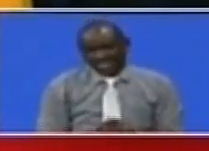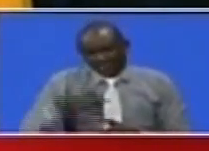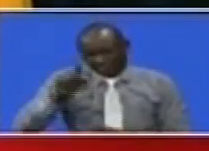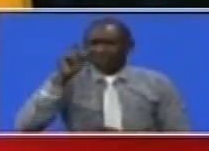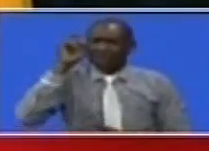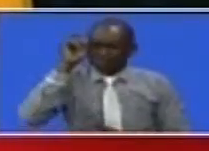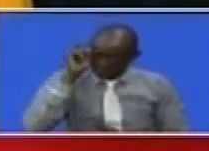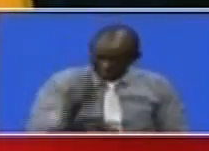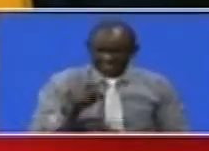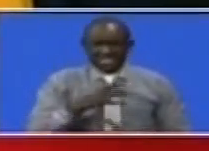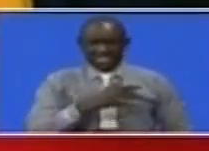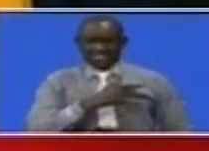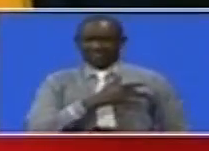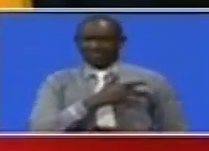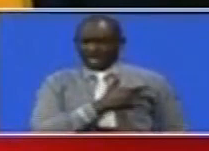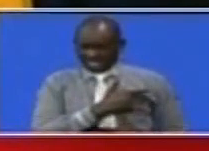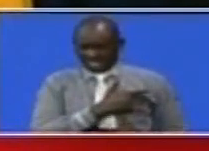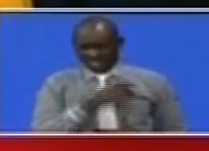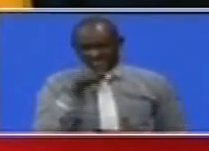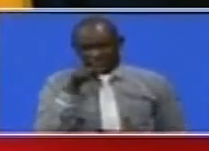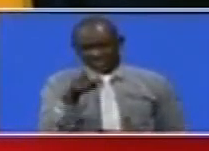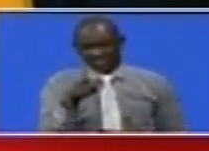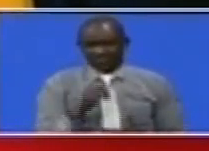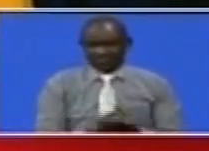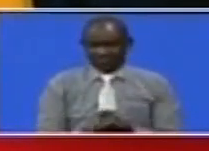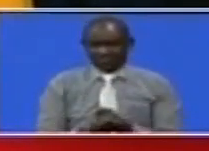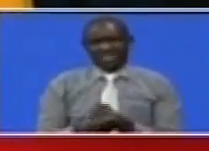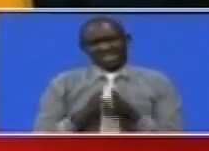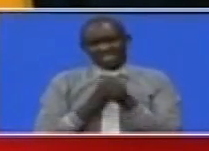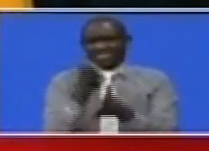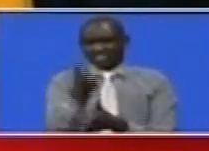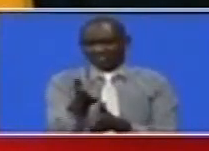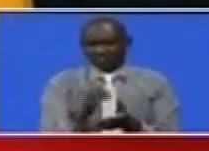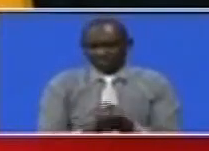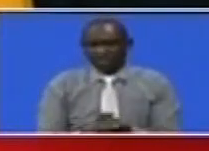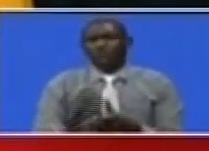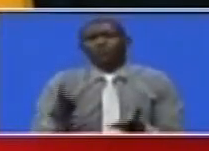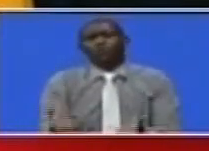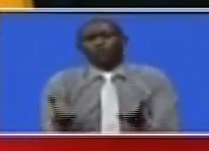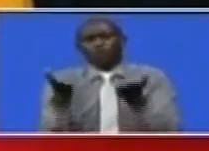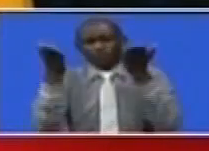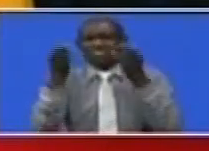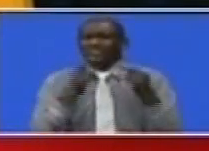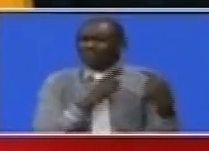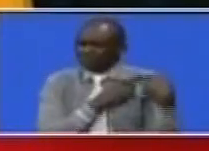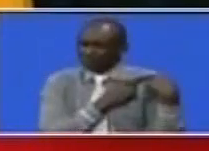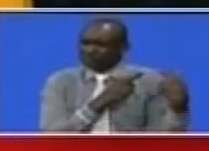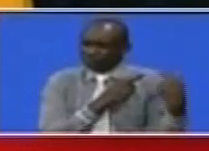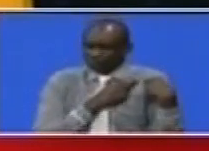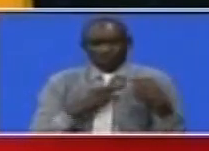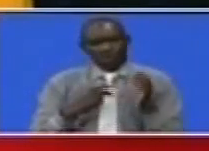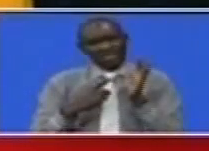must inspire the effort of national leaders to promote responsible